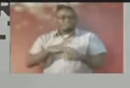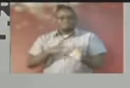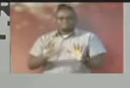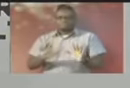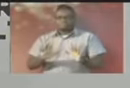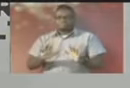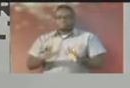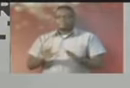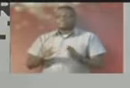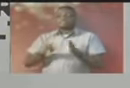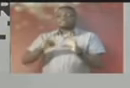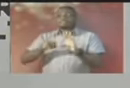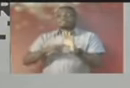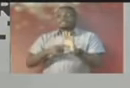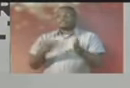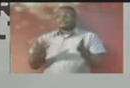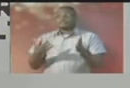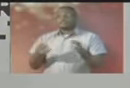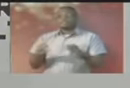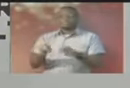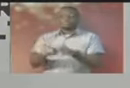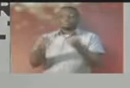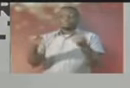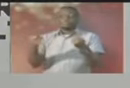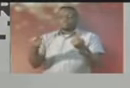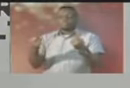begin with Newsday.